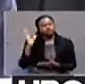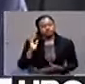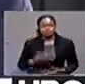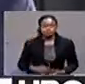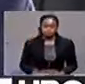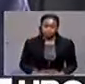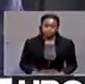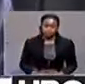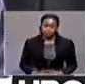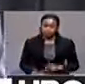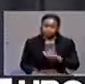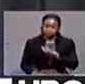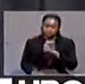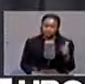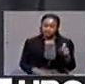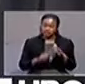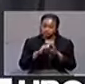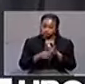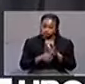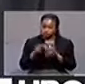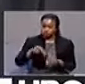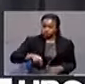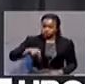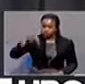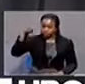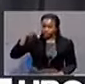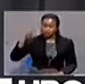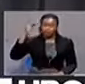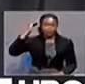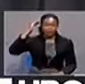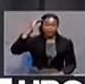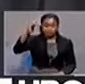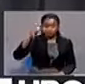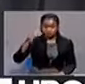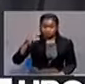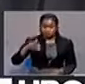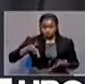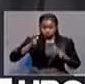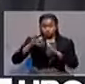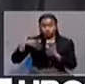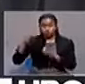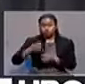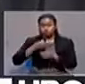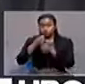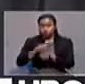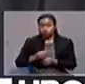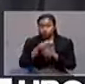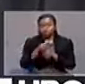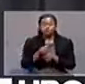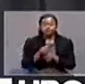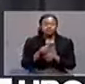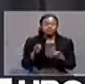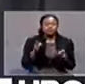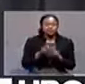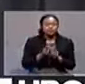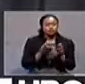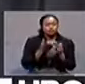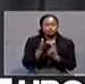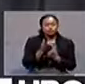did with Archbishop, the Northern Bypass Road going to Munyonyo, the designers had passed through the